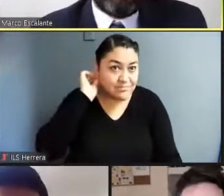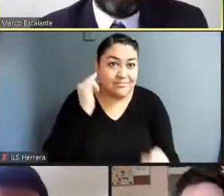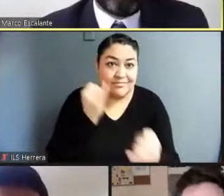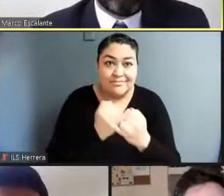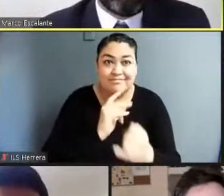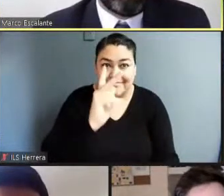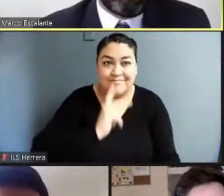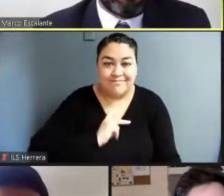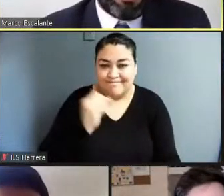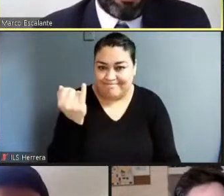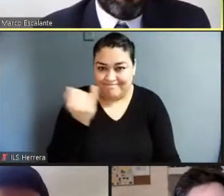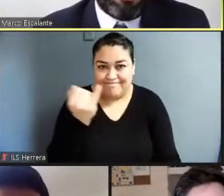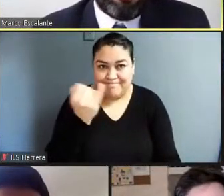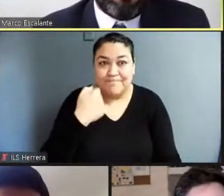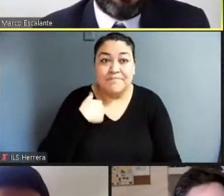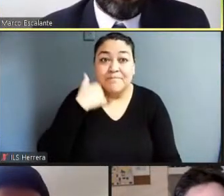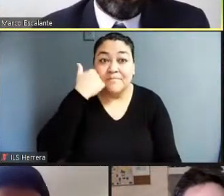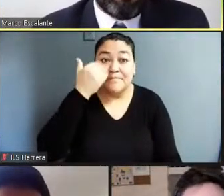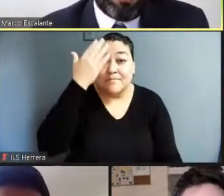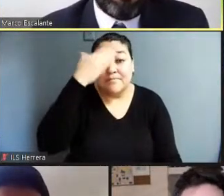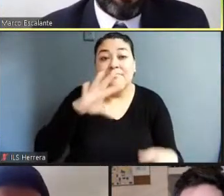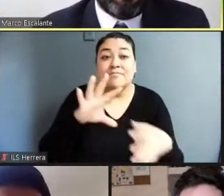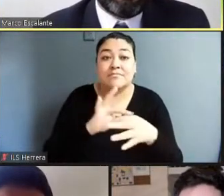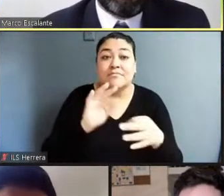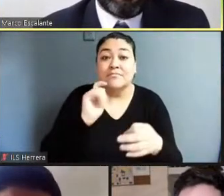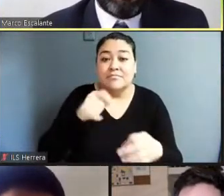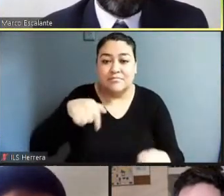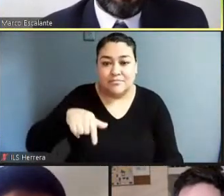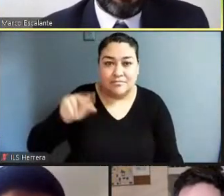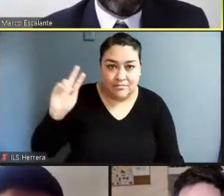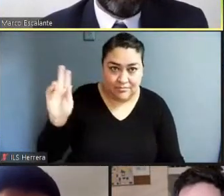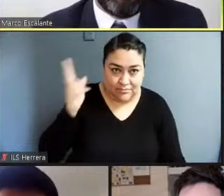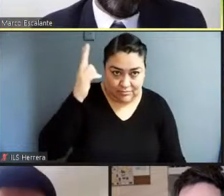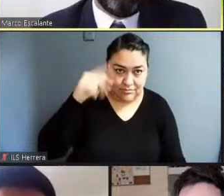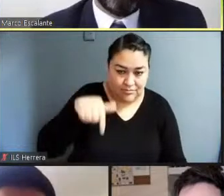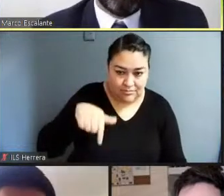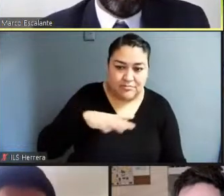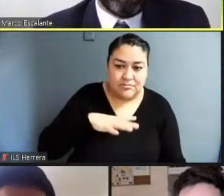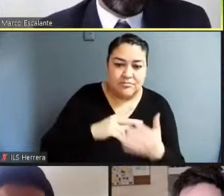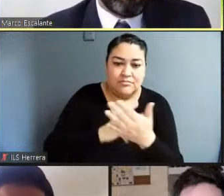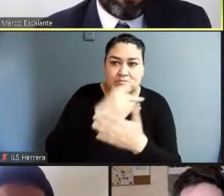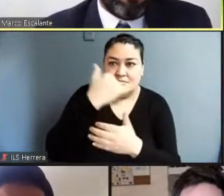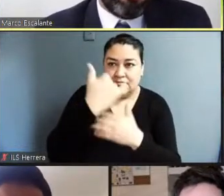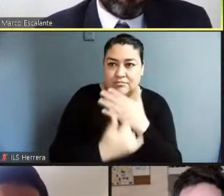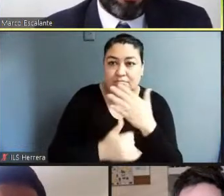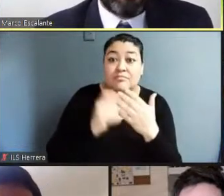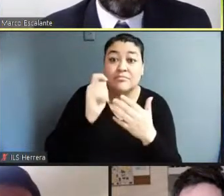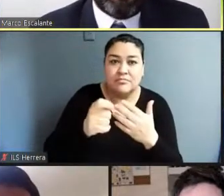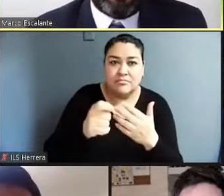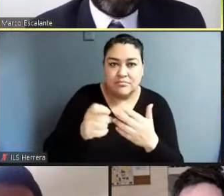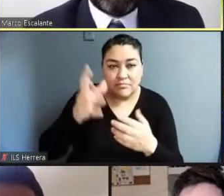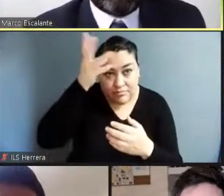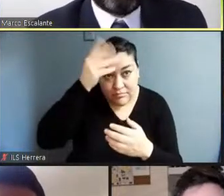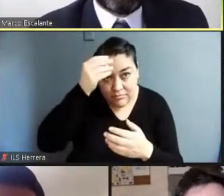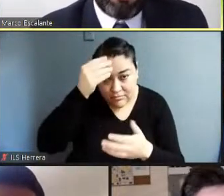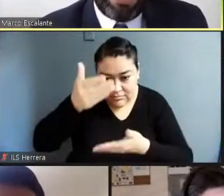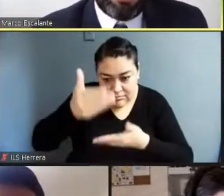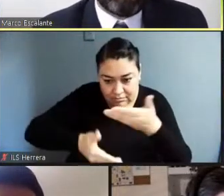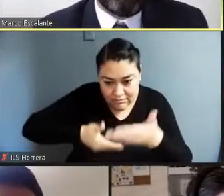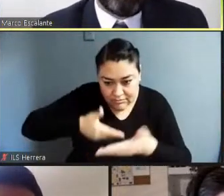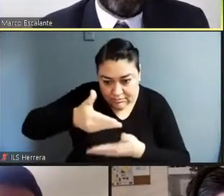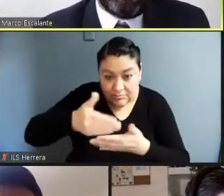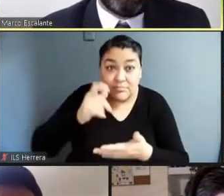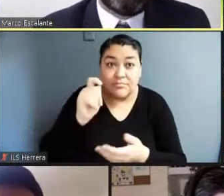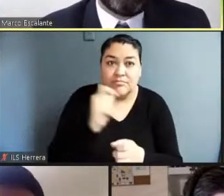community. So this vision is very important. I wanted to share with you a program that we have at the university,